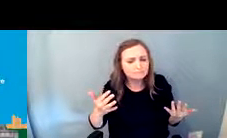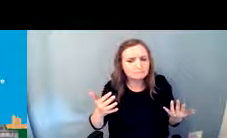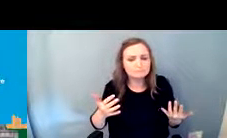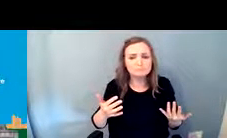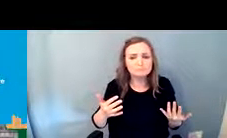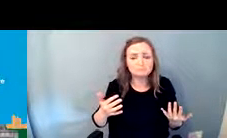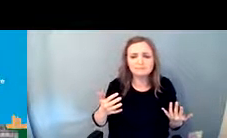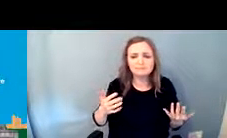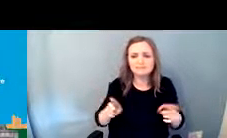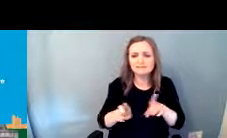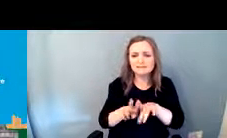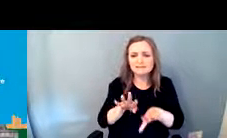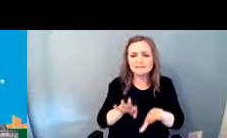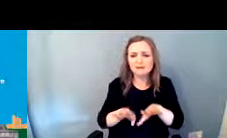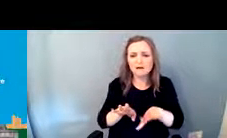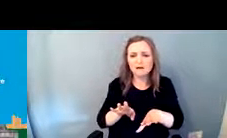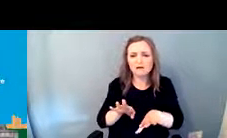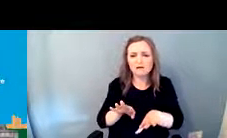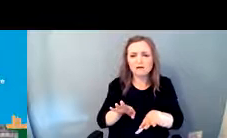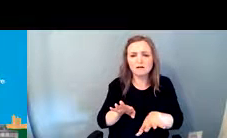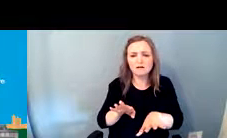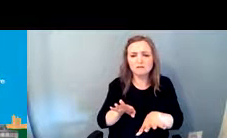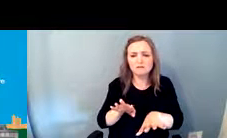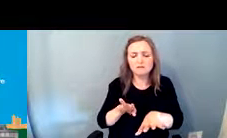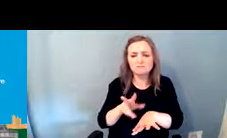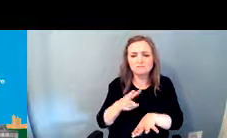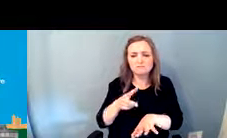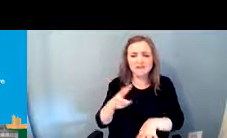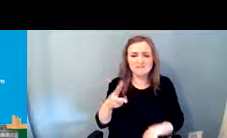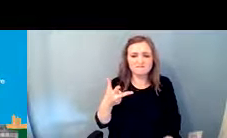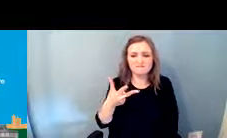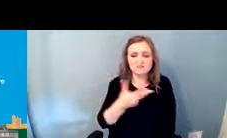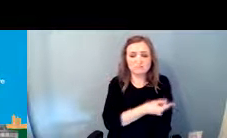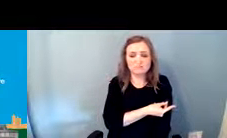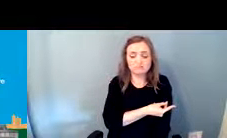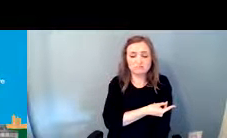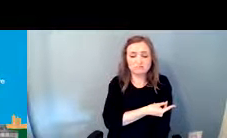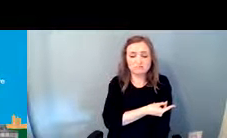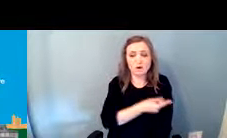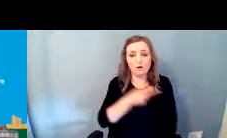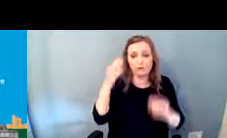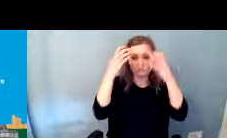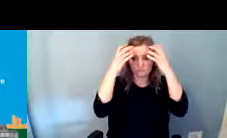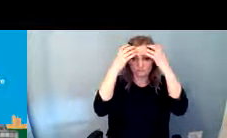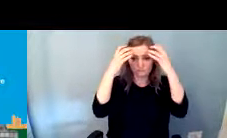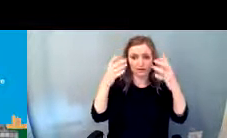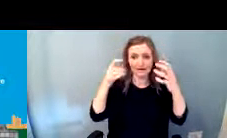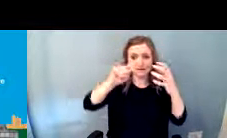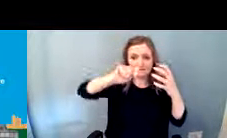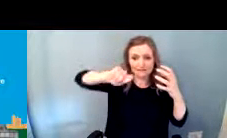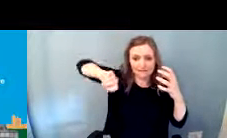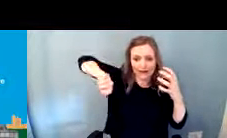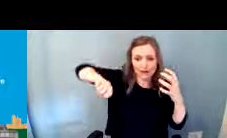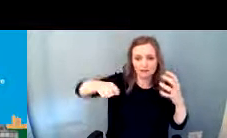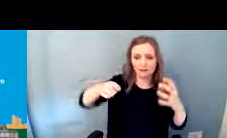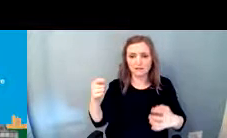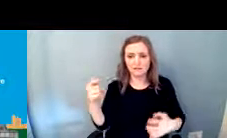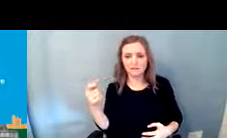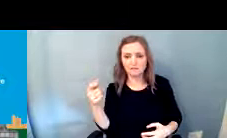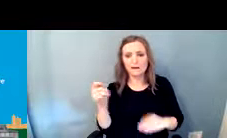needle stuck in my arm or a piece of scalp taken off my brain, I have to sign a form to say I'm going to do